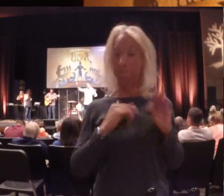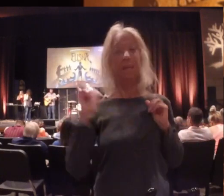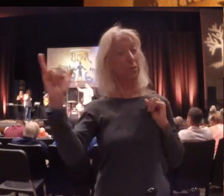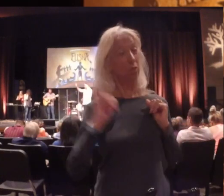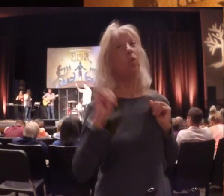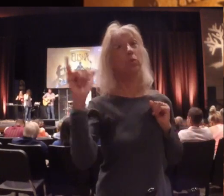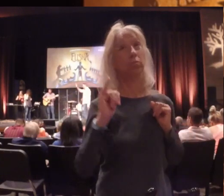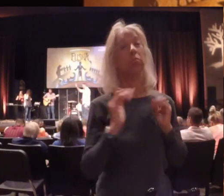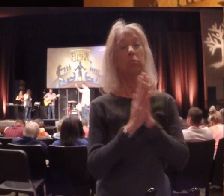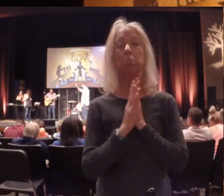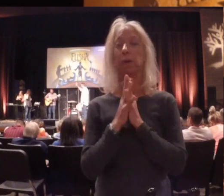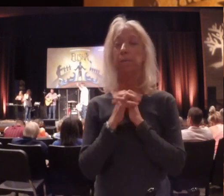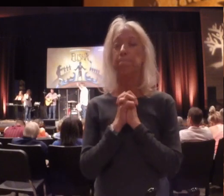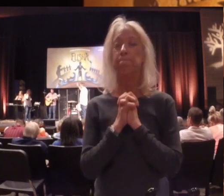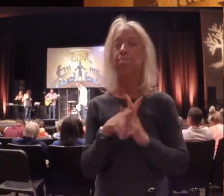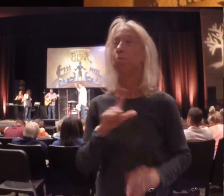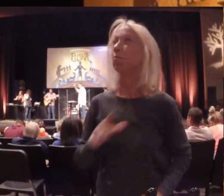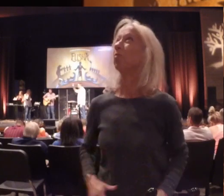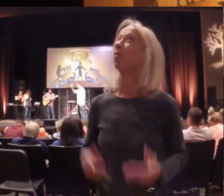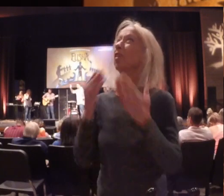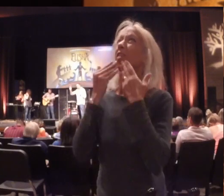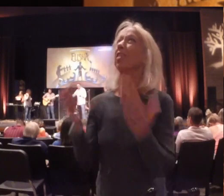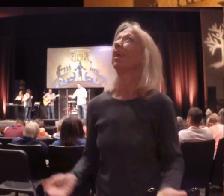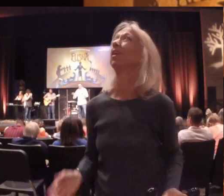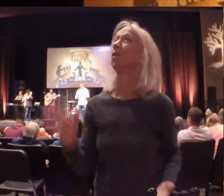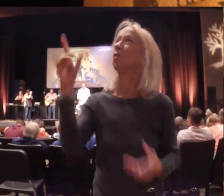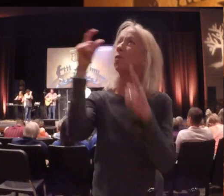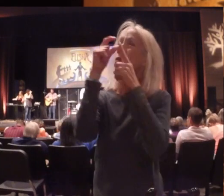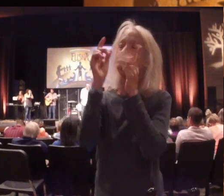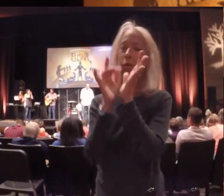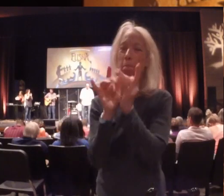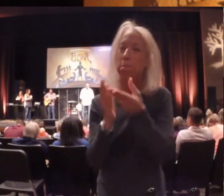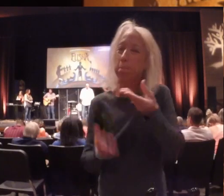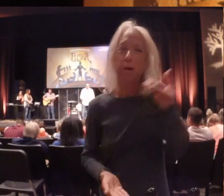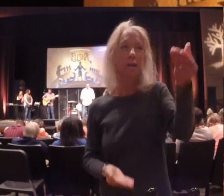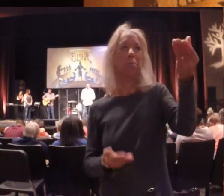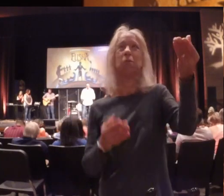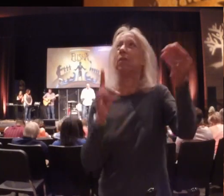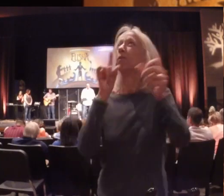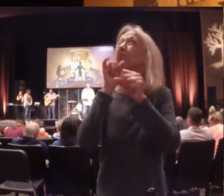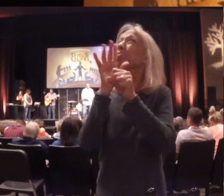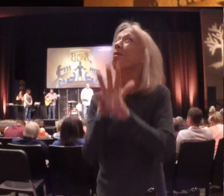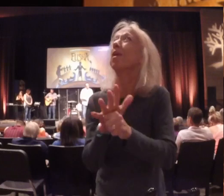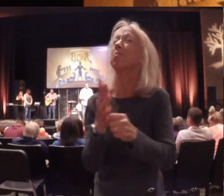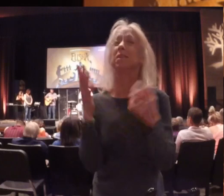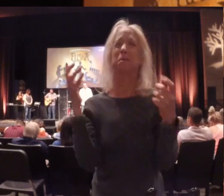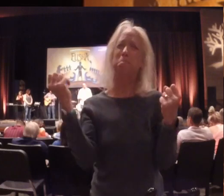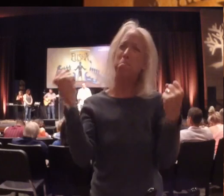Hands all over the place. I'm going to include myself in that. Let me pray for us all today. Lord, we thank you for your word and your